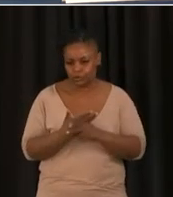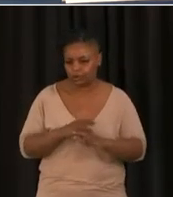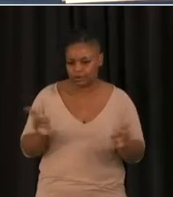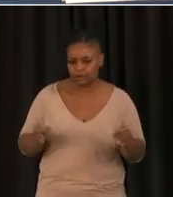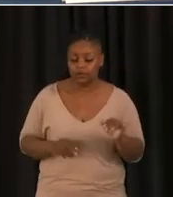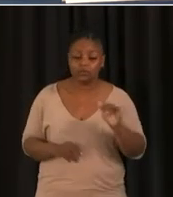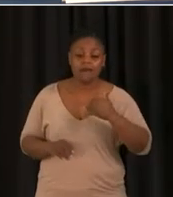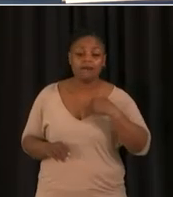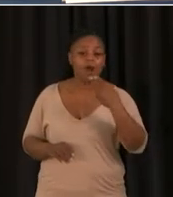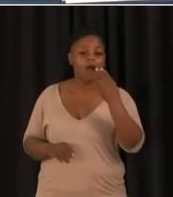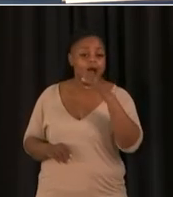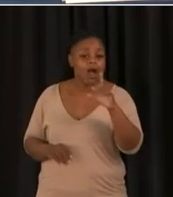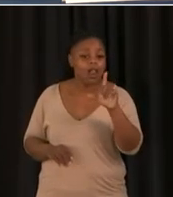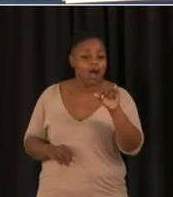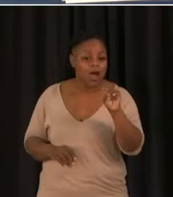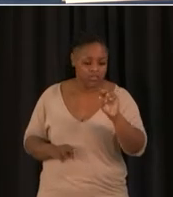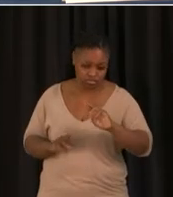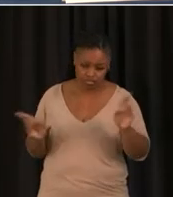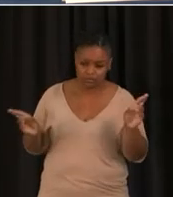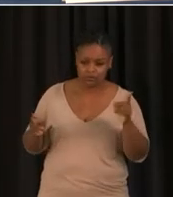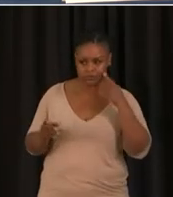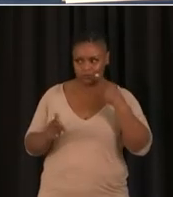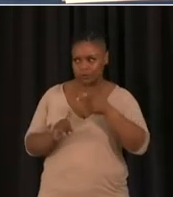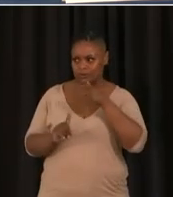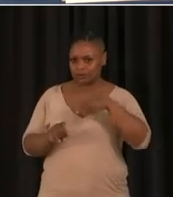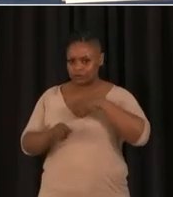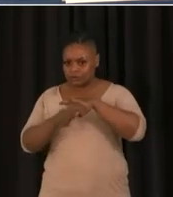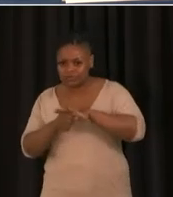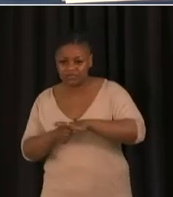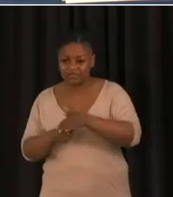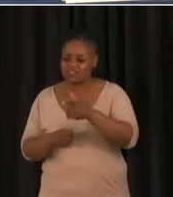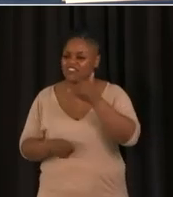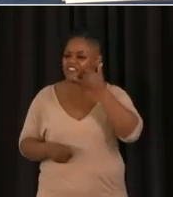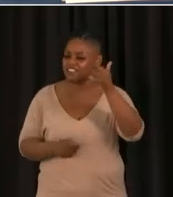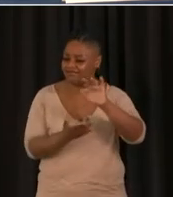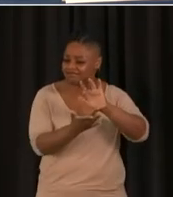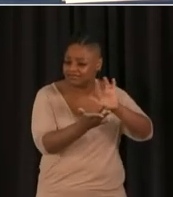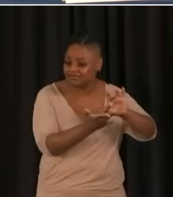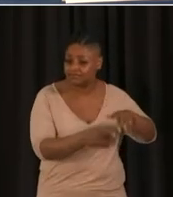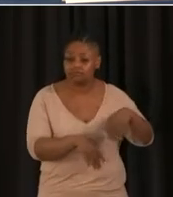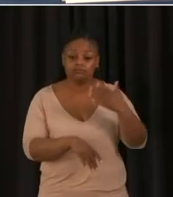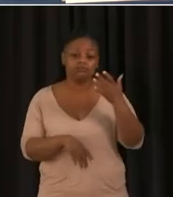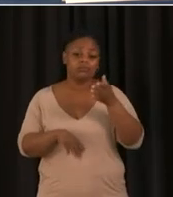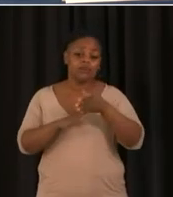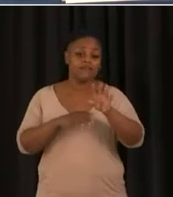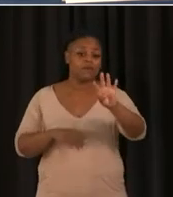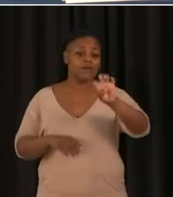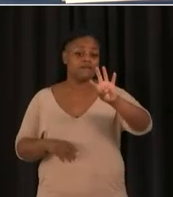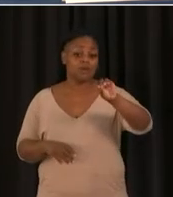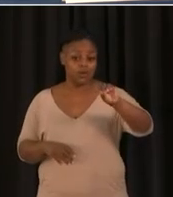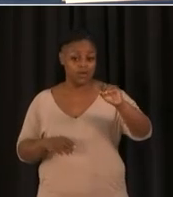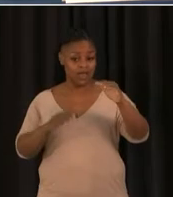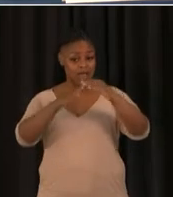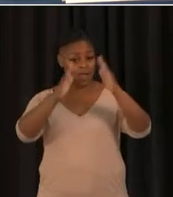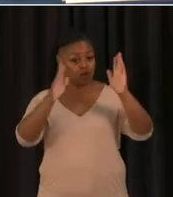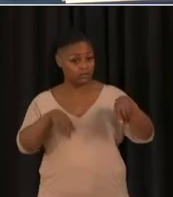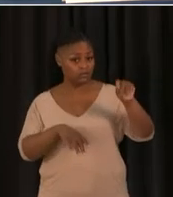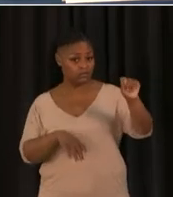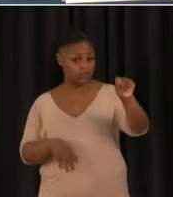visit our website. We also know that residents are struggling right now to pay their mortgages, and so we have